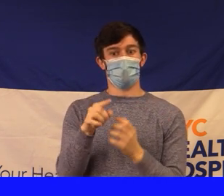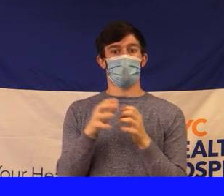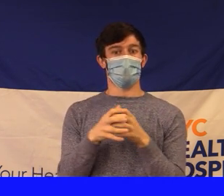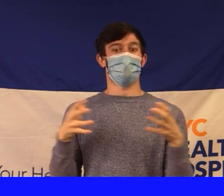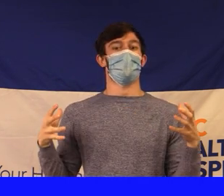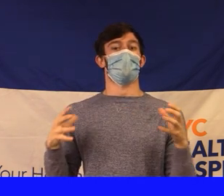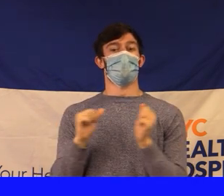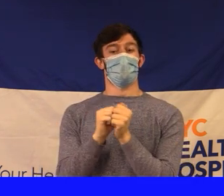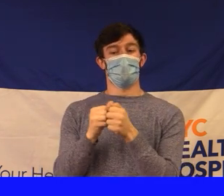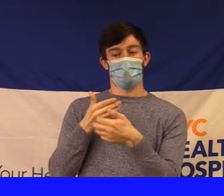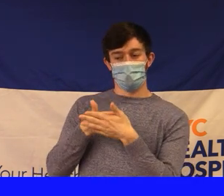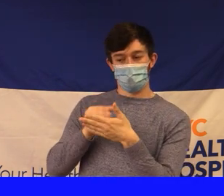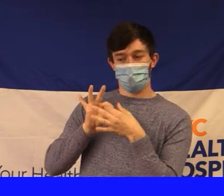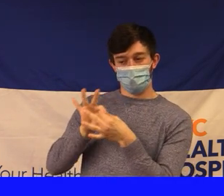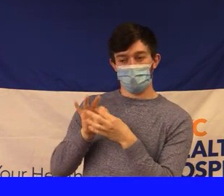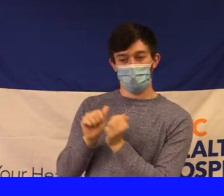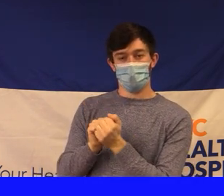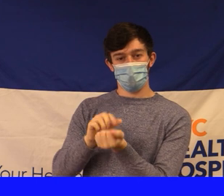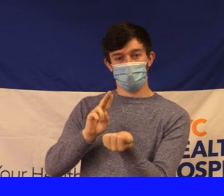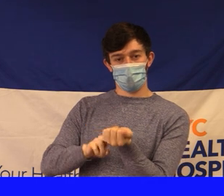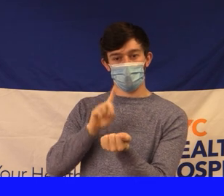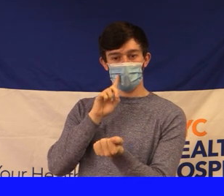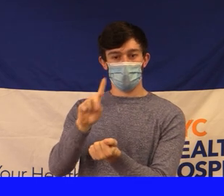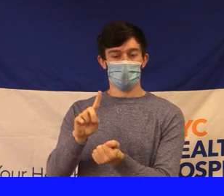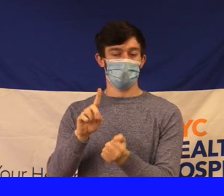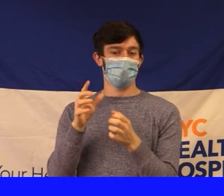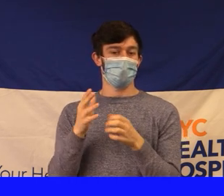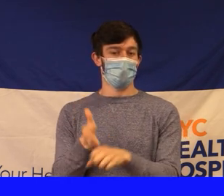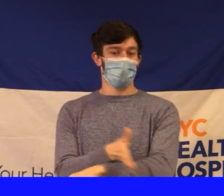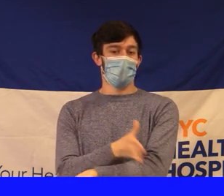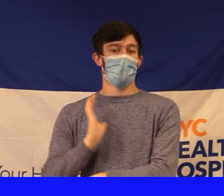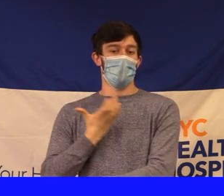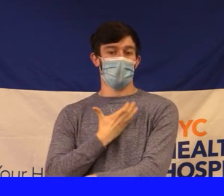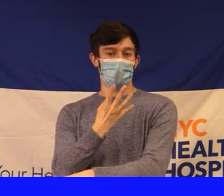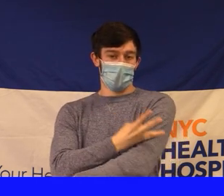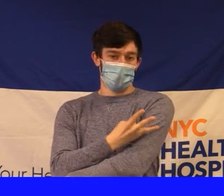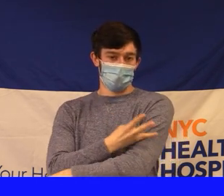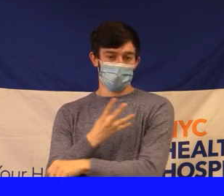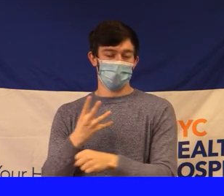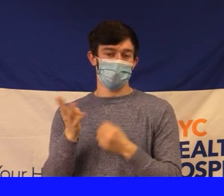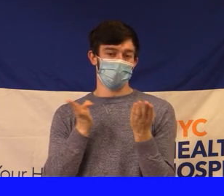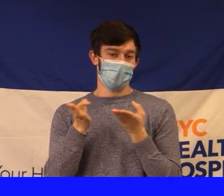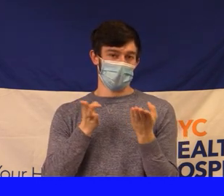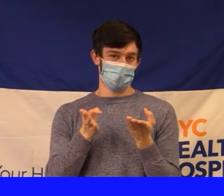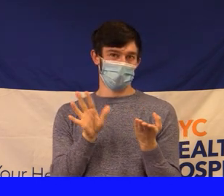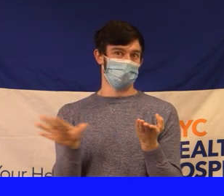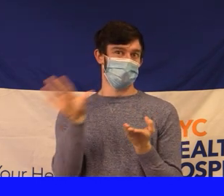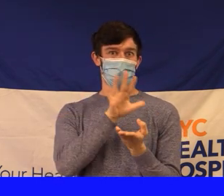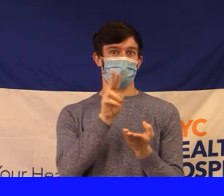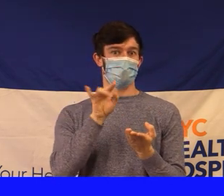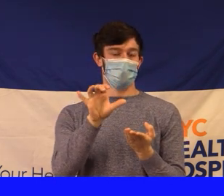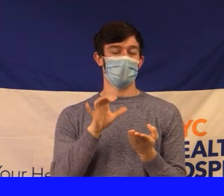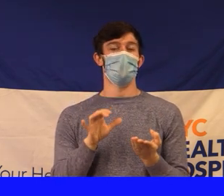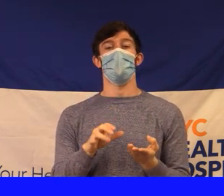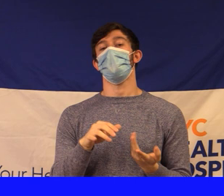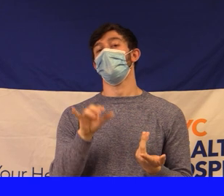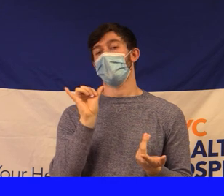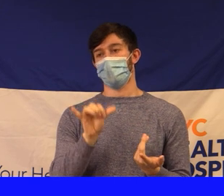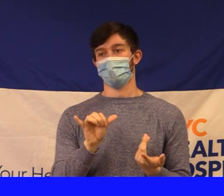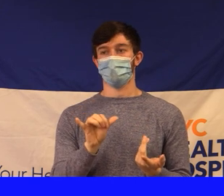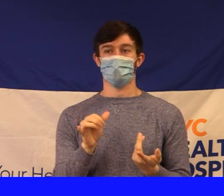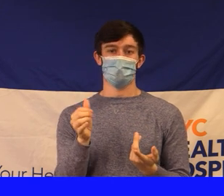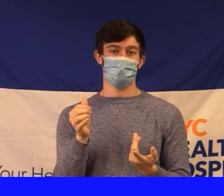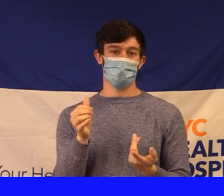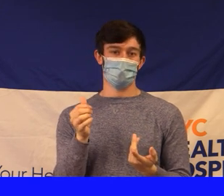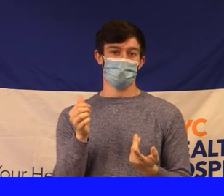collaboration with nursing to expand our dialysis services across the enterprise. So that's the abbreviated report from your